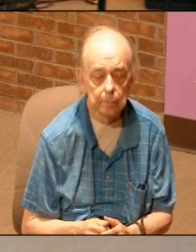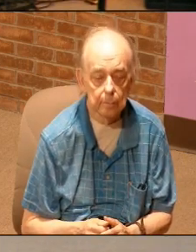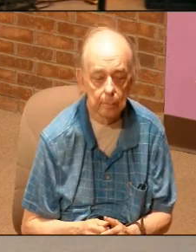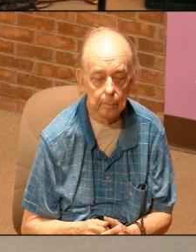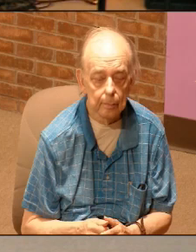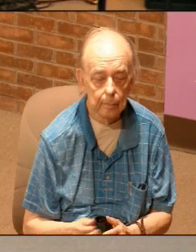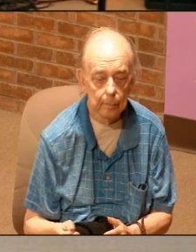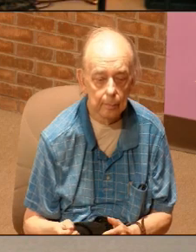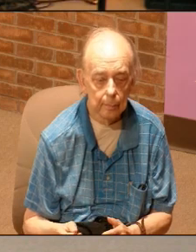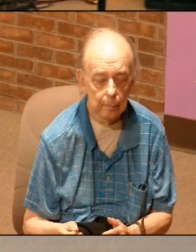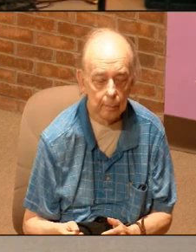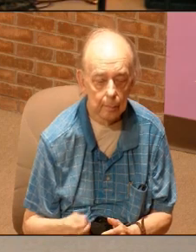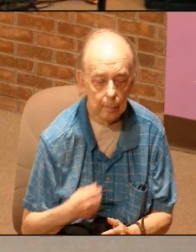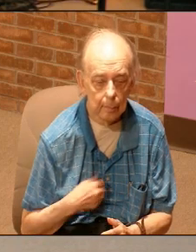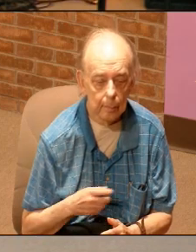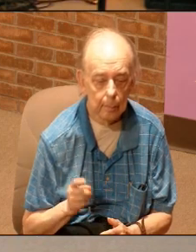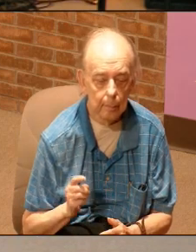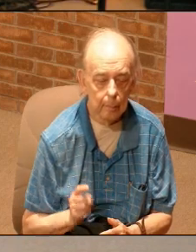and I weigh